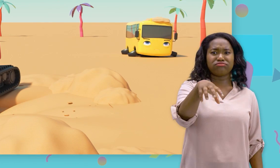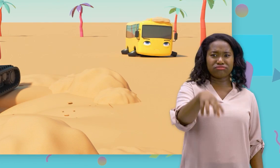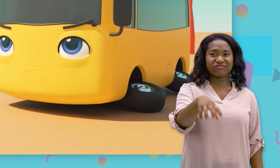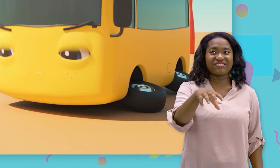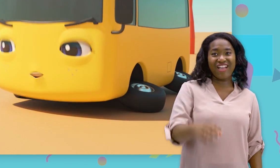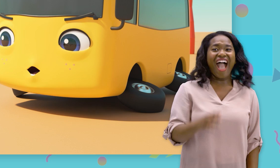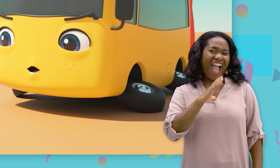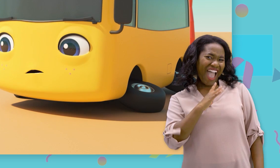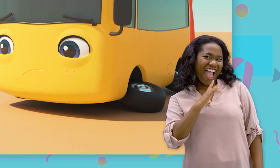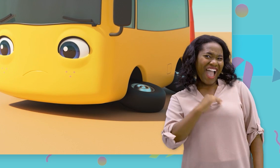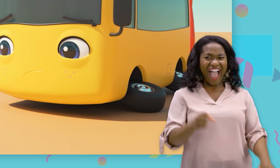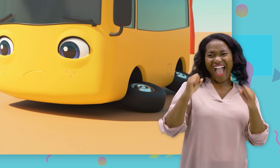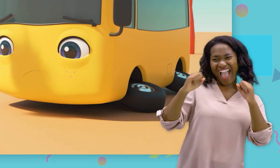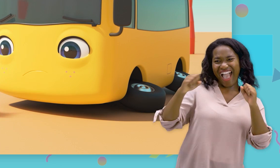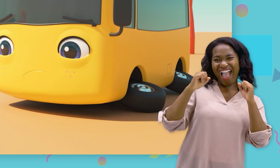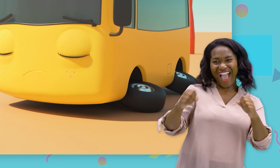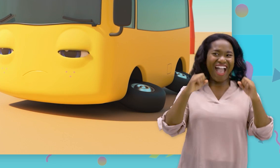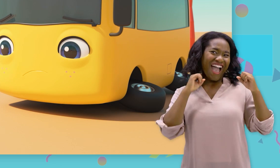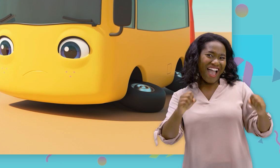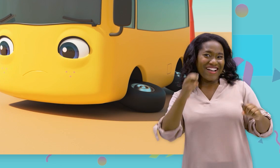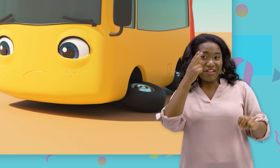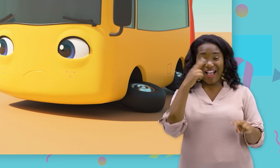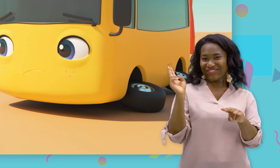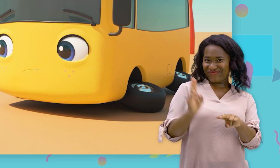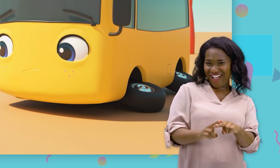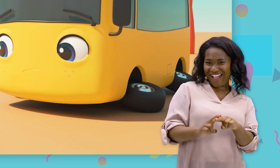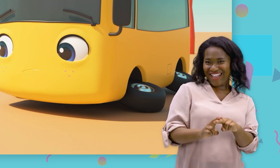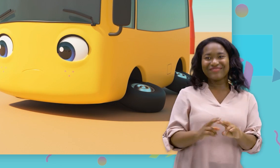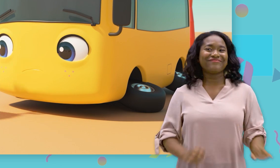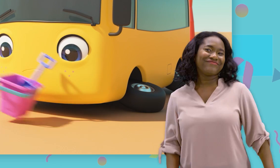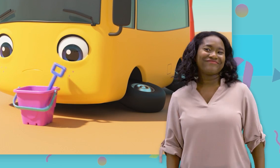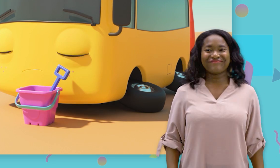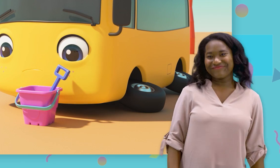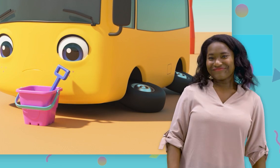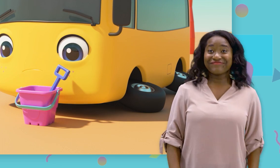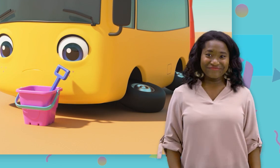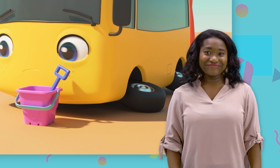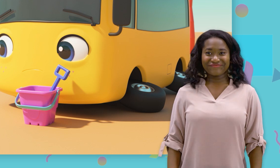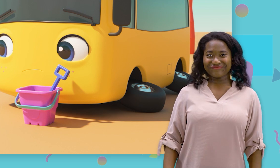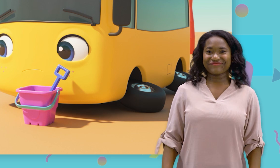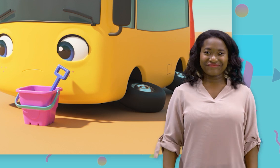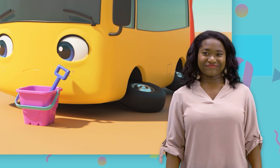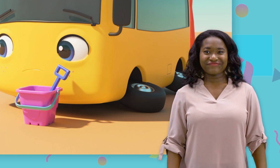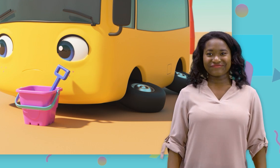castles in the sand. Yay, oh yay, it's so much fun.